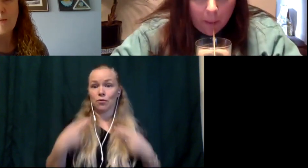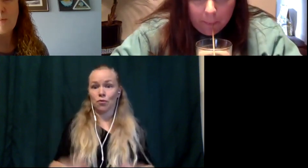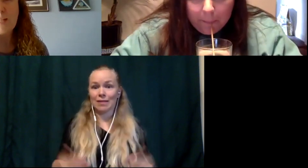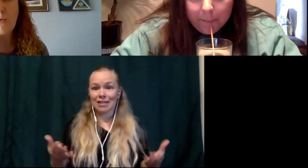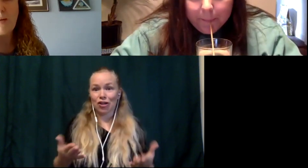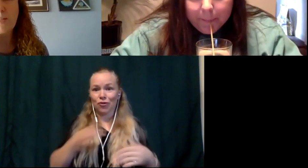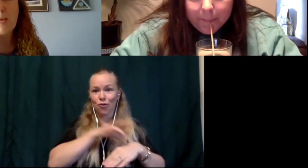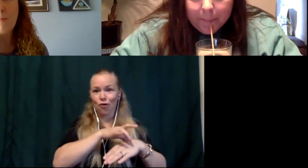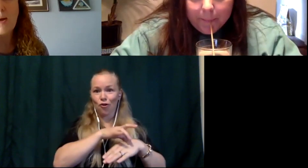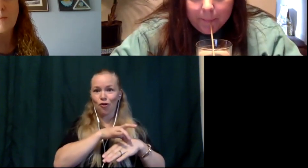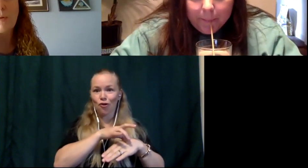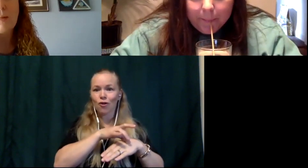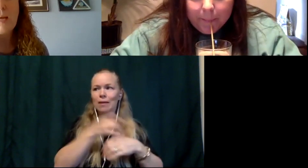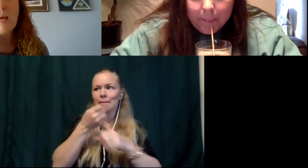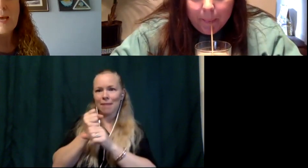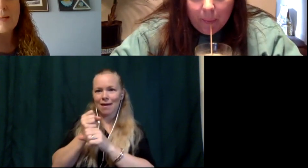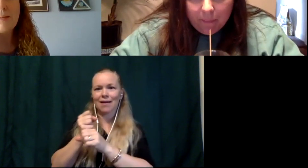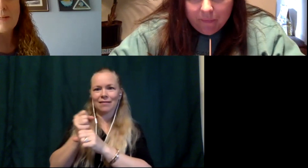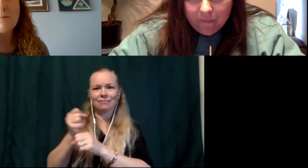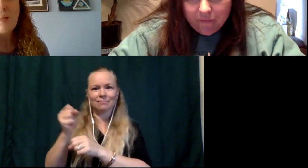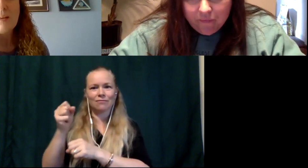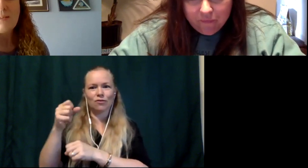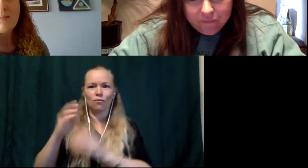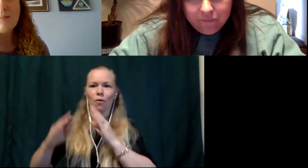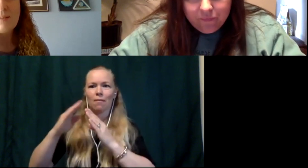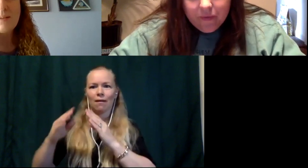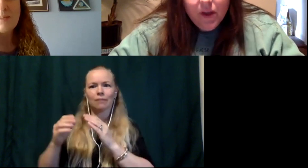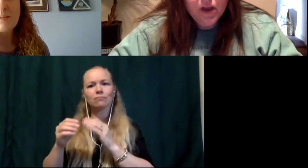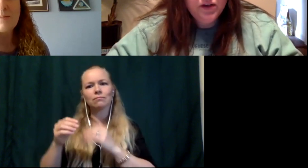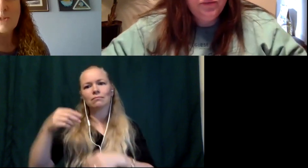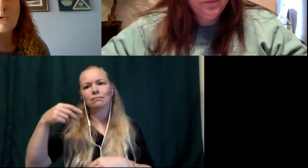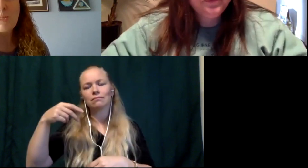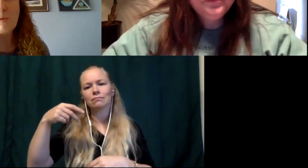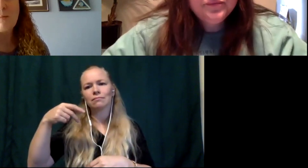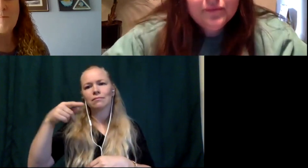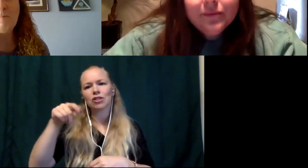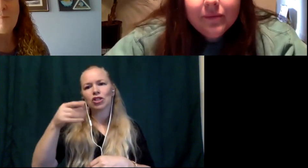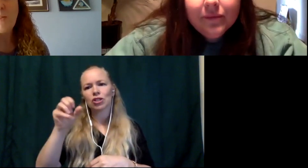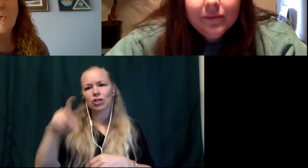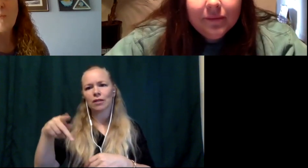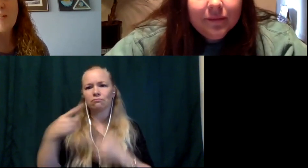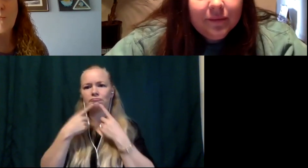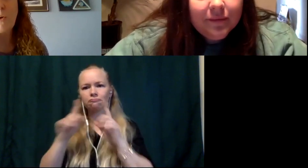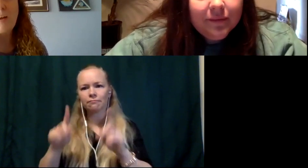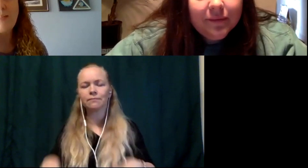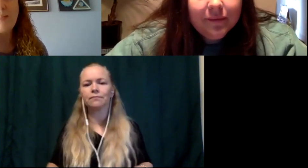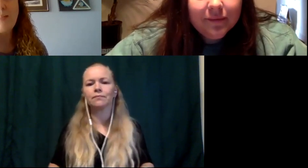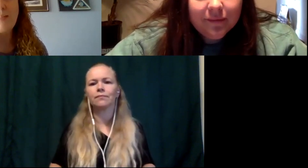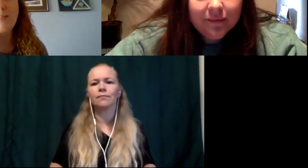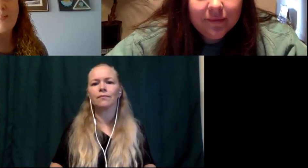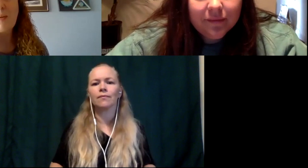operating those spacecraft to make it possible. And the story, the humans that work